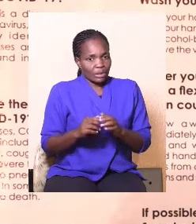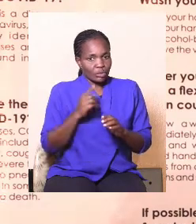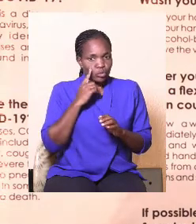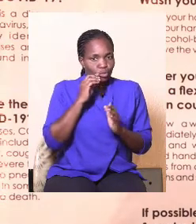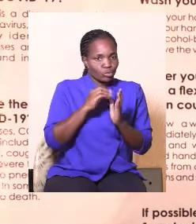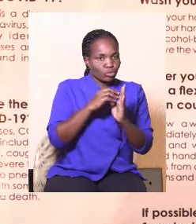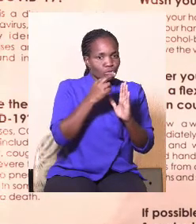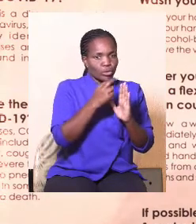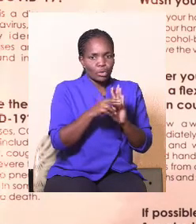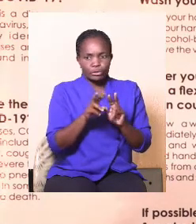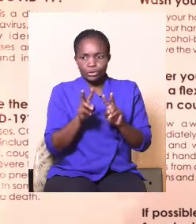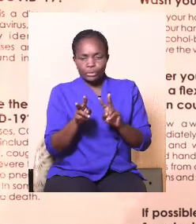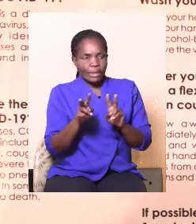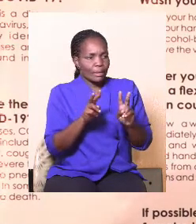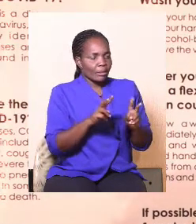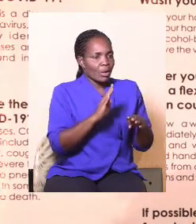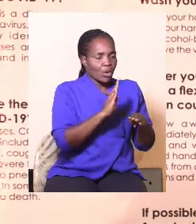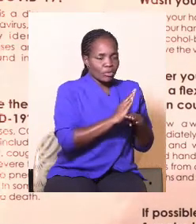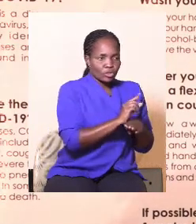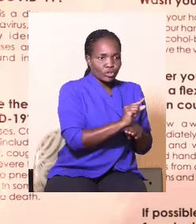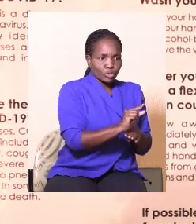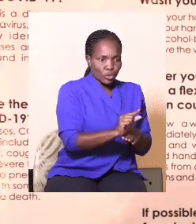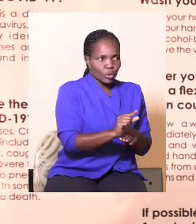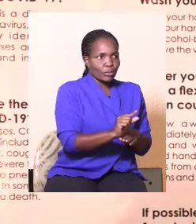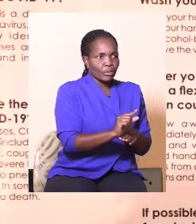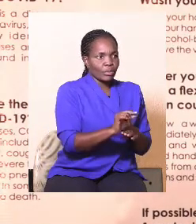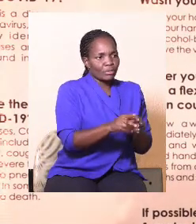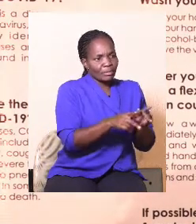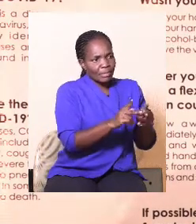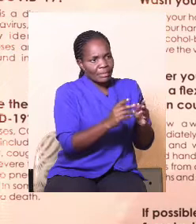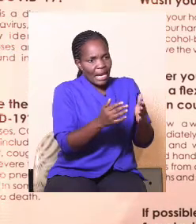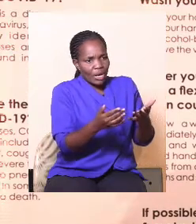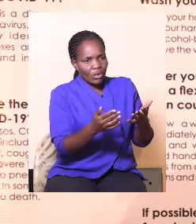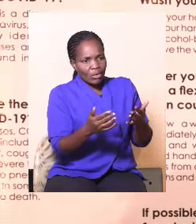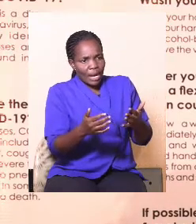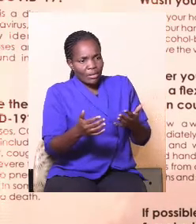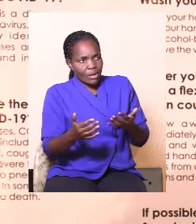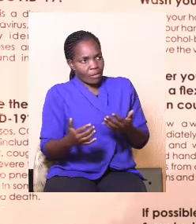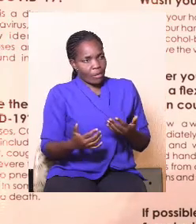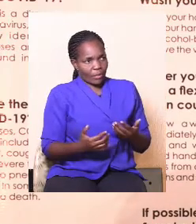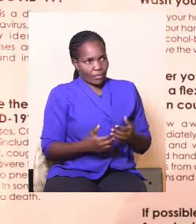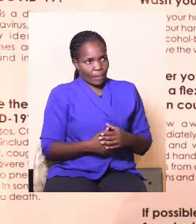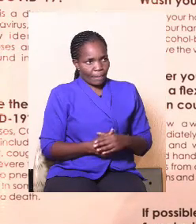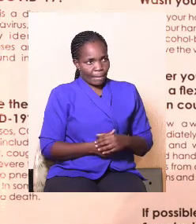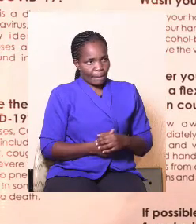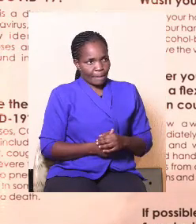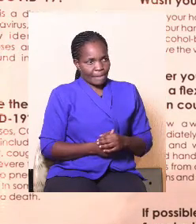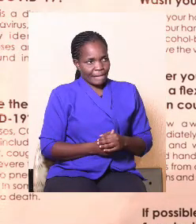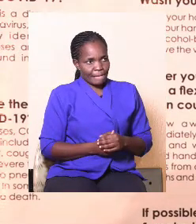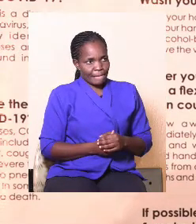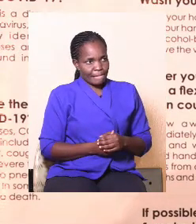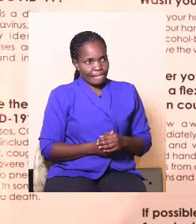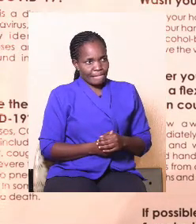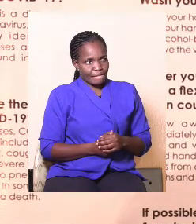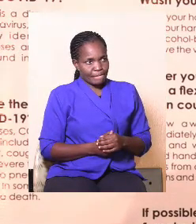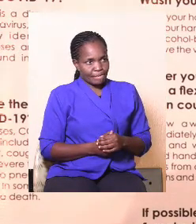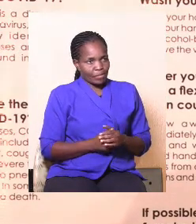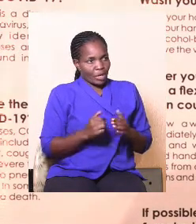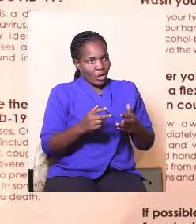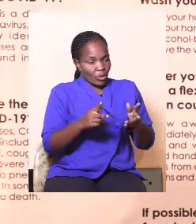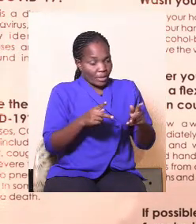protocols. Informal market is one of them that we are looking at already. How do we manage it in such a way? How do we allow